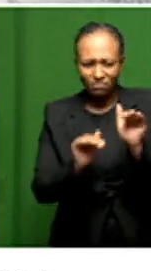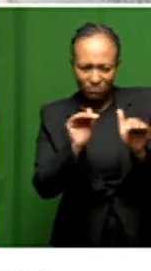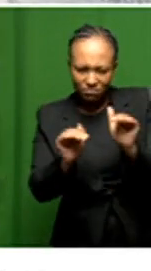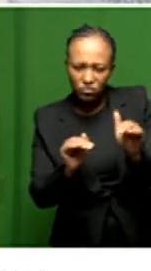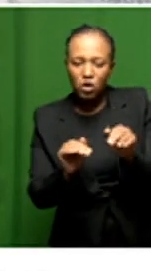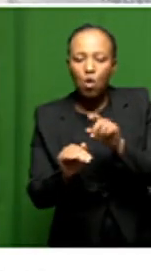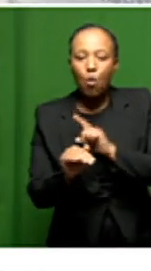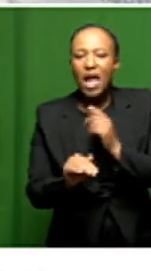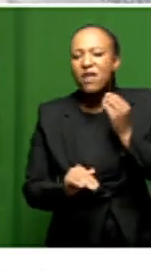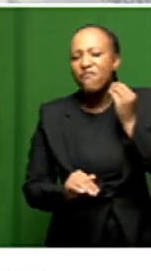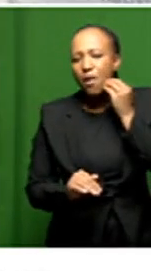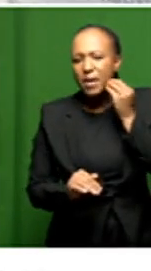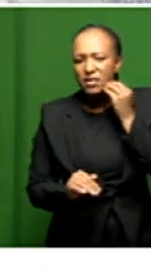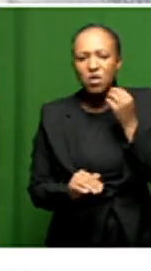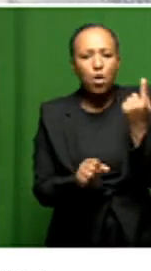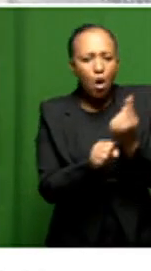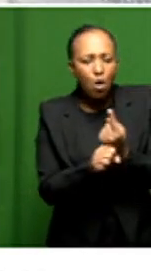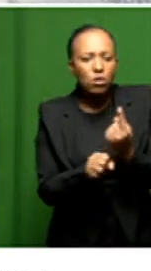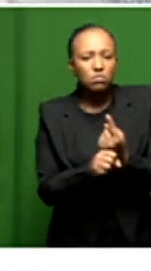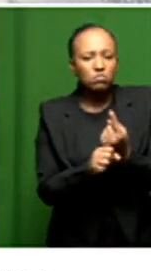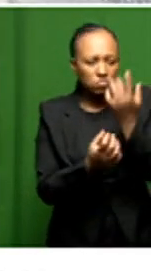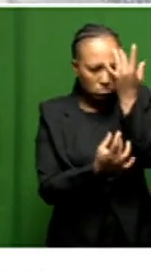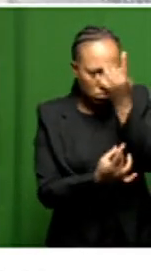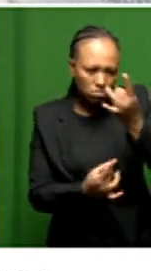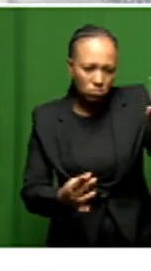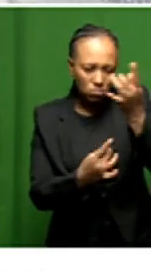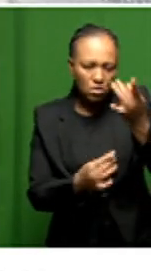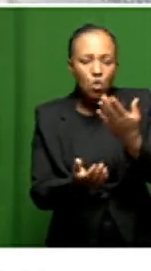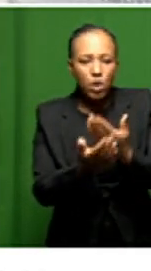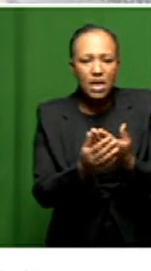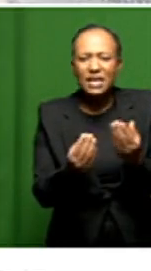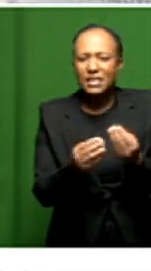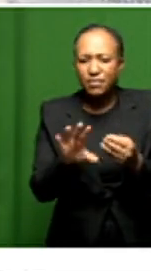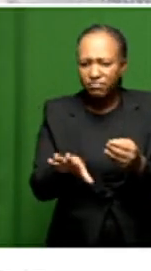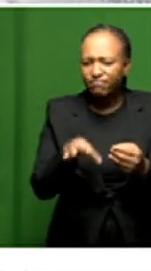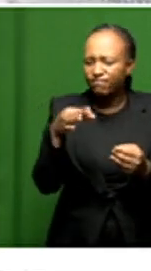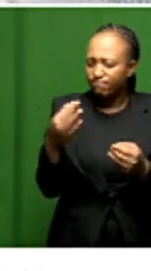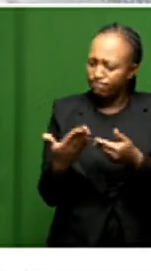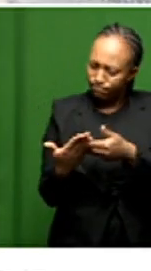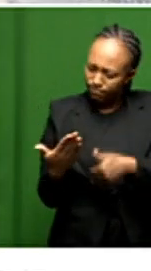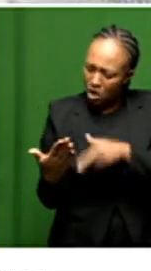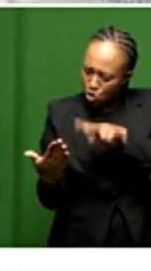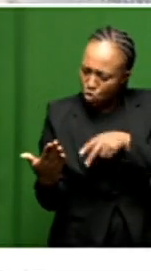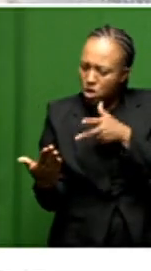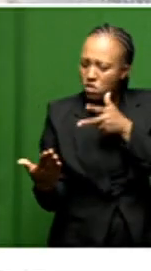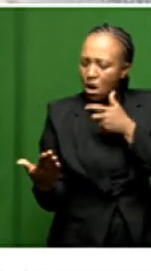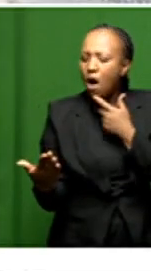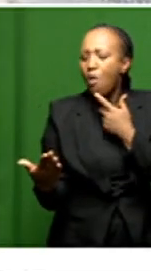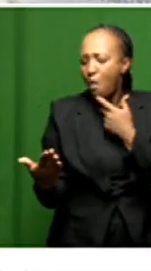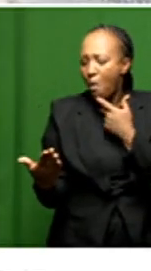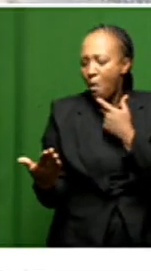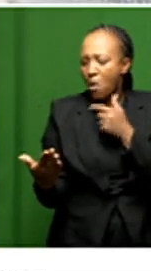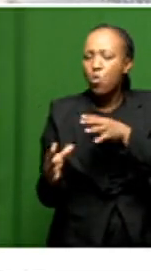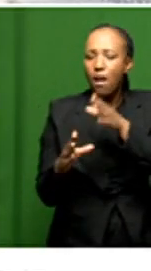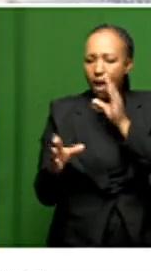where information that we keep on putting out there, and we can just pick up something and read it and get our own information and educate ourselves about it,